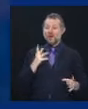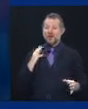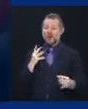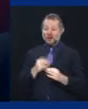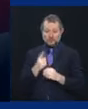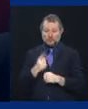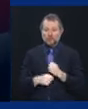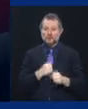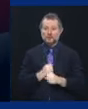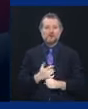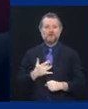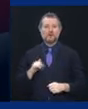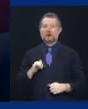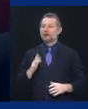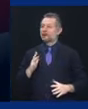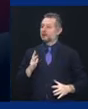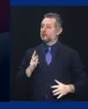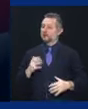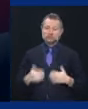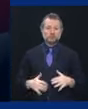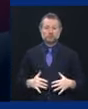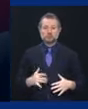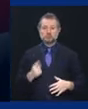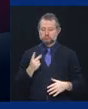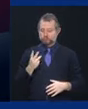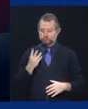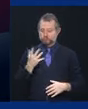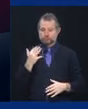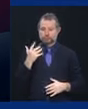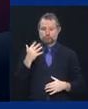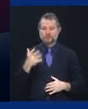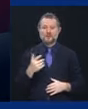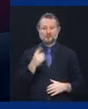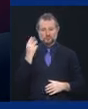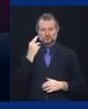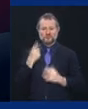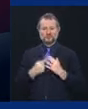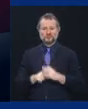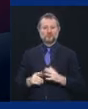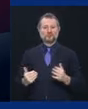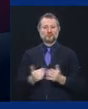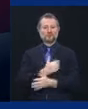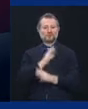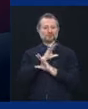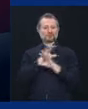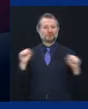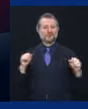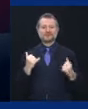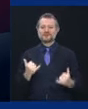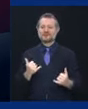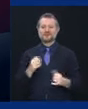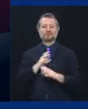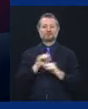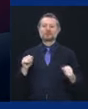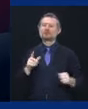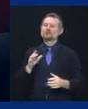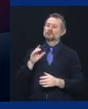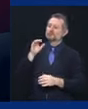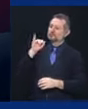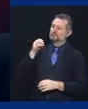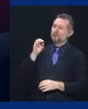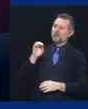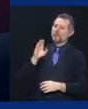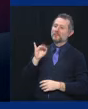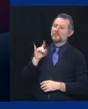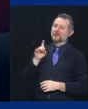one because we start with a new president, President Joe Biden, and it thrills me